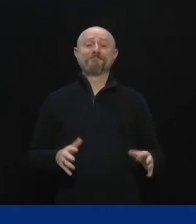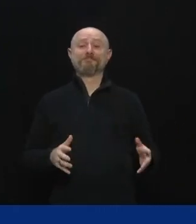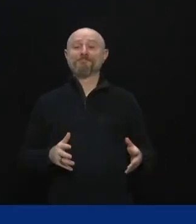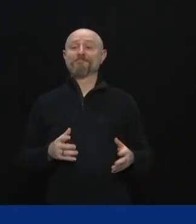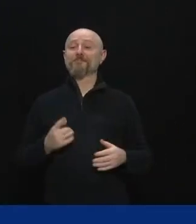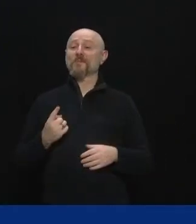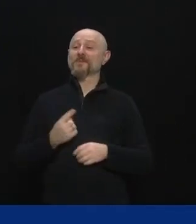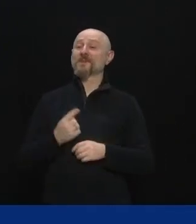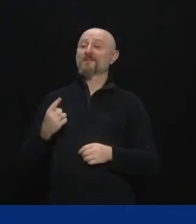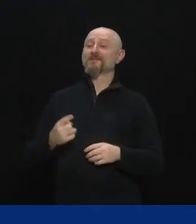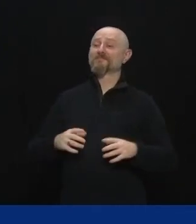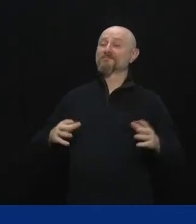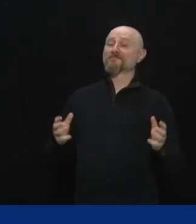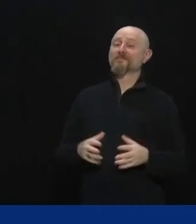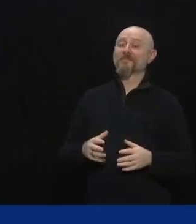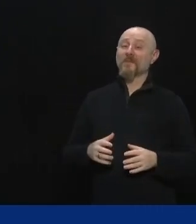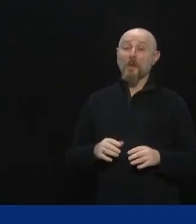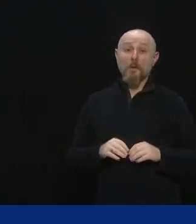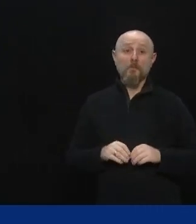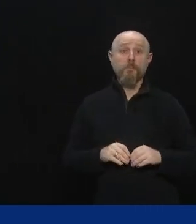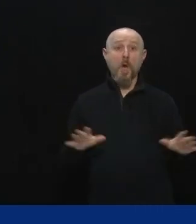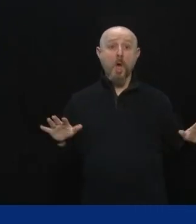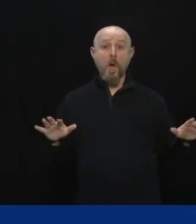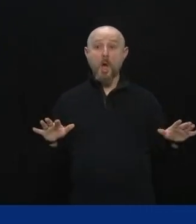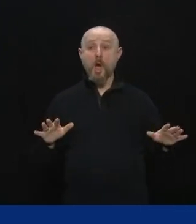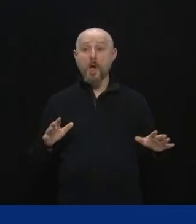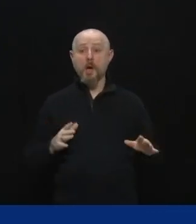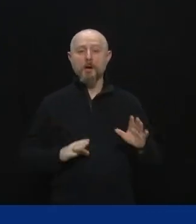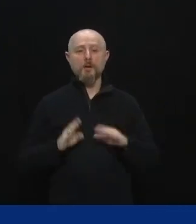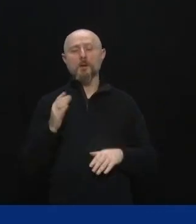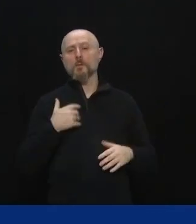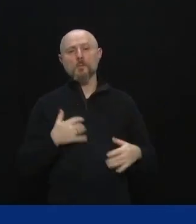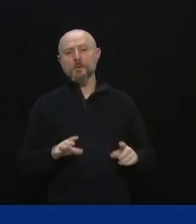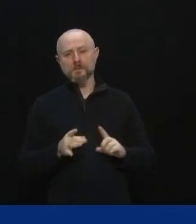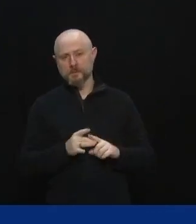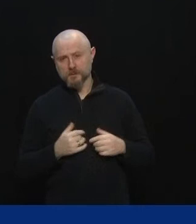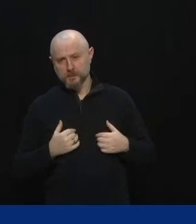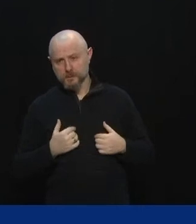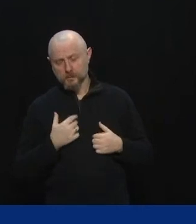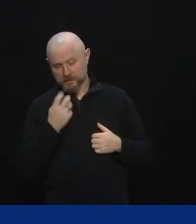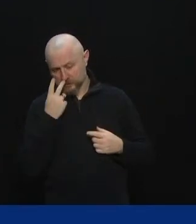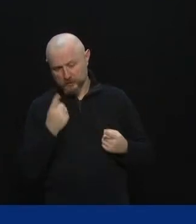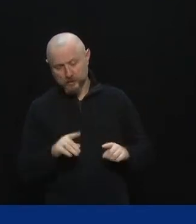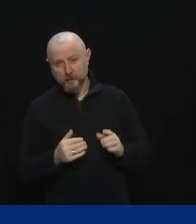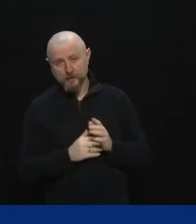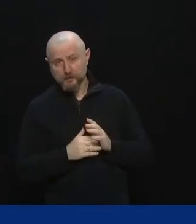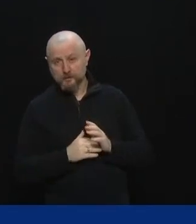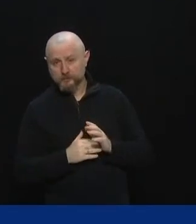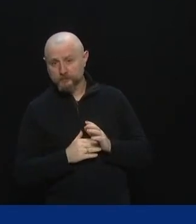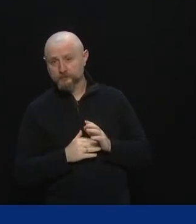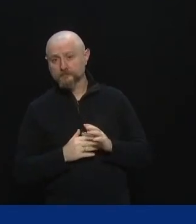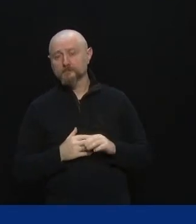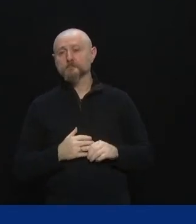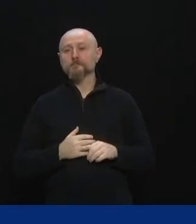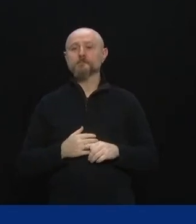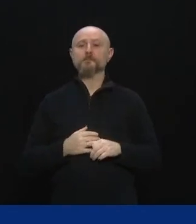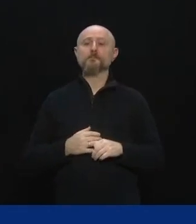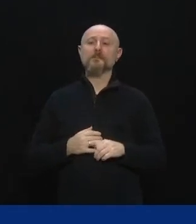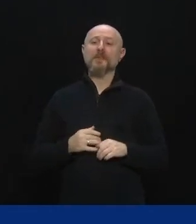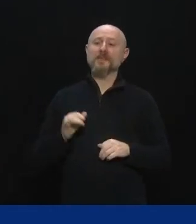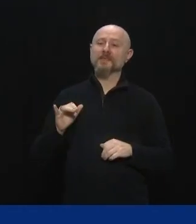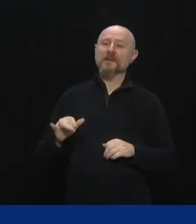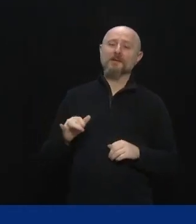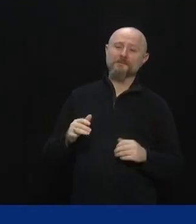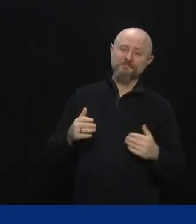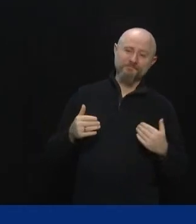game be the reason that what could be a plateau by then ends up starting to go up again. But that is still a few weeks off. We have